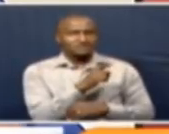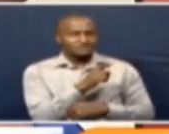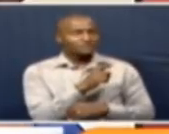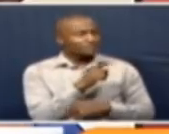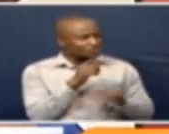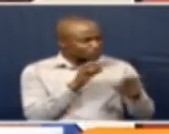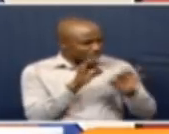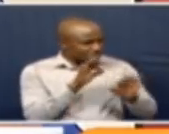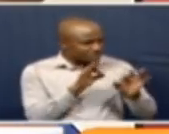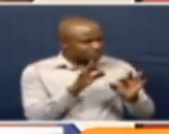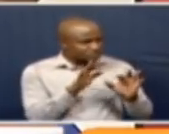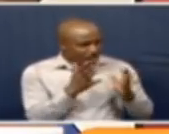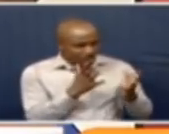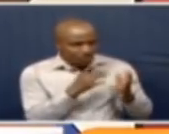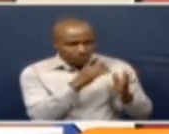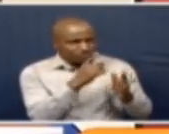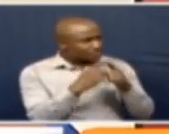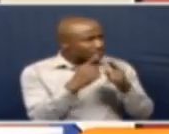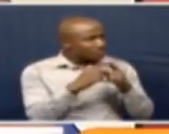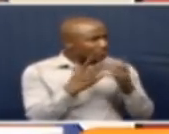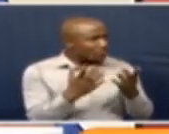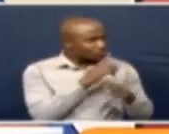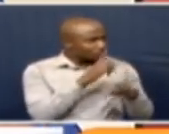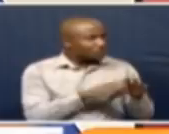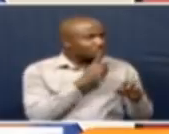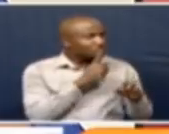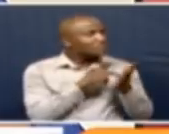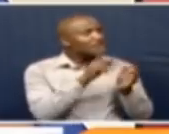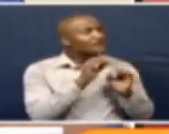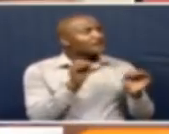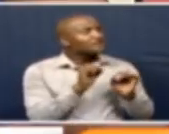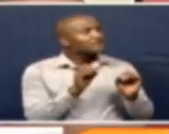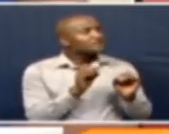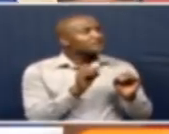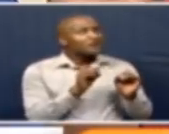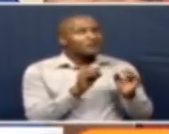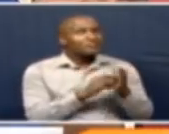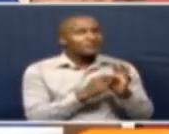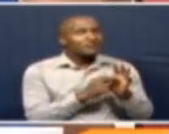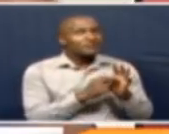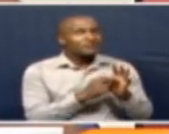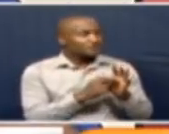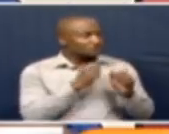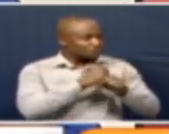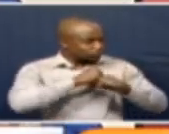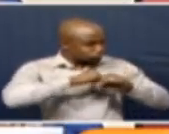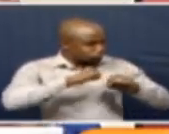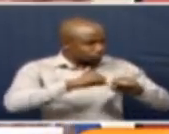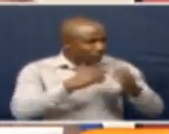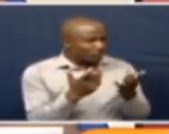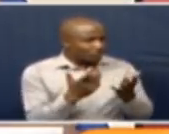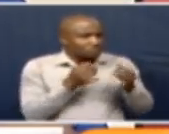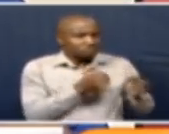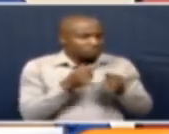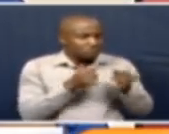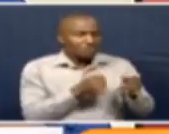us through a little bit of what you've experienced. And when we talk about not being paid, are you talking about high profile jobs? Are you talking about runway? Are you talking